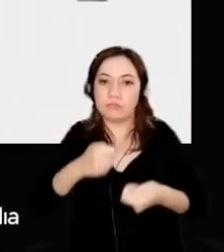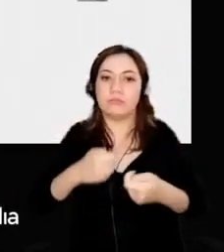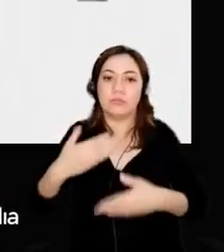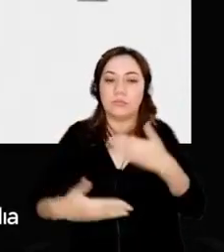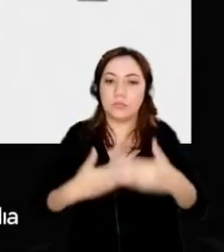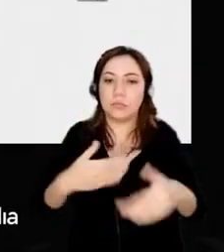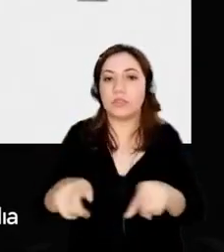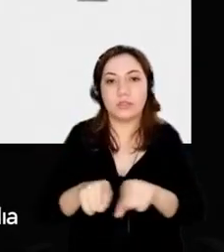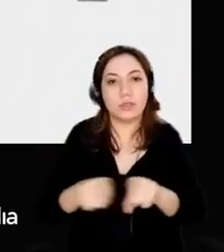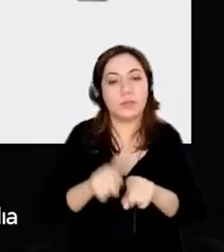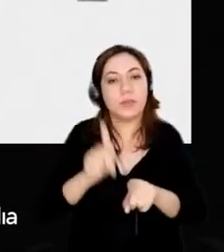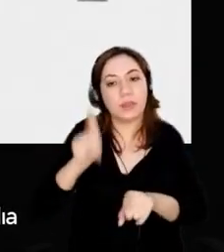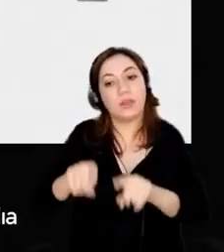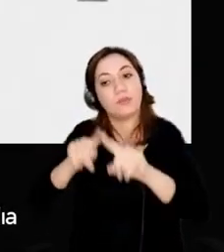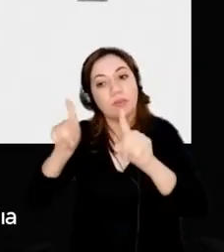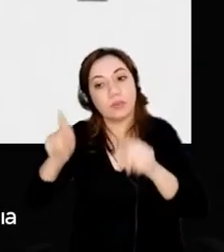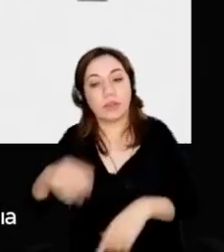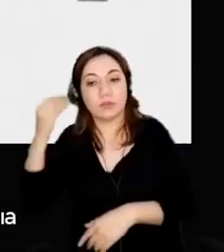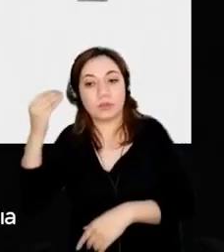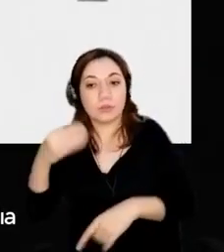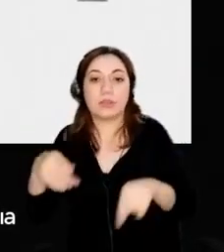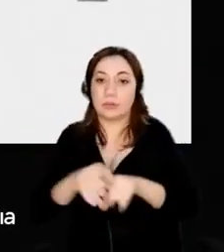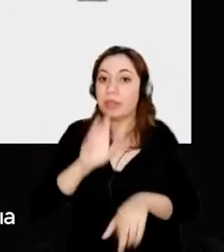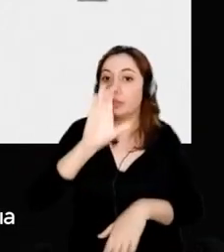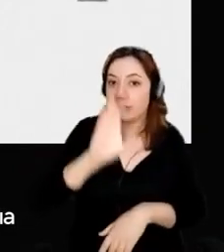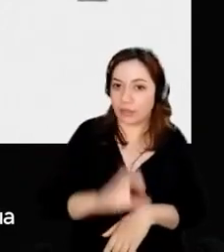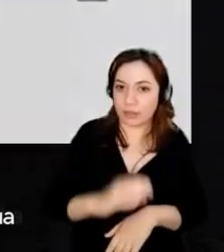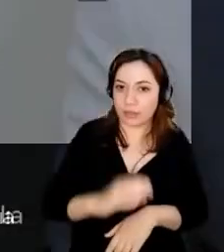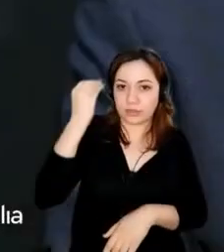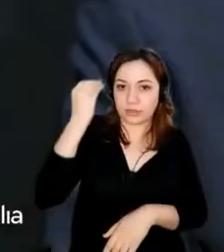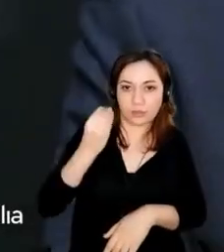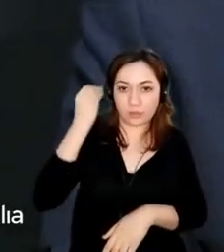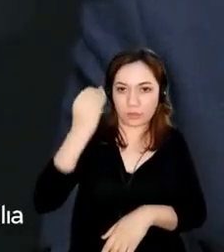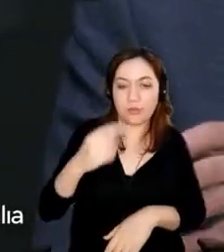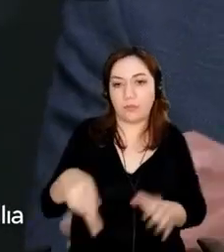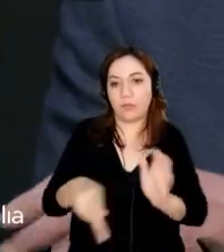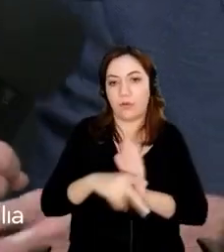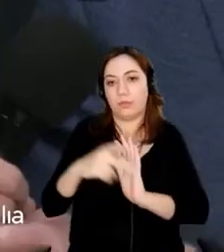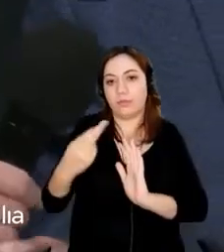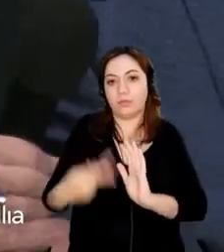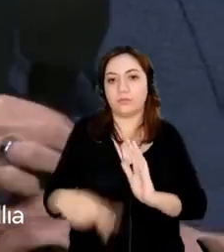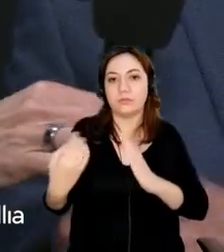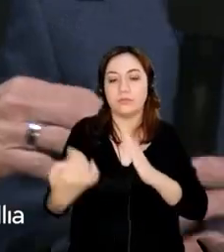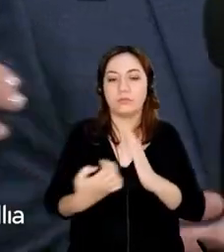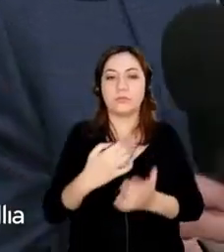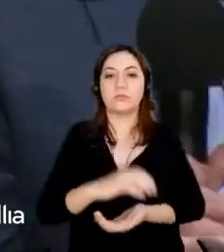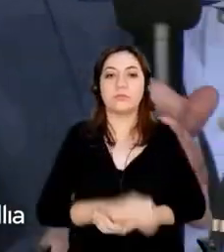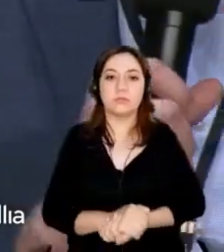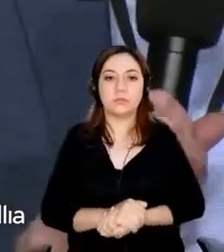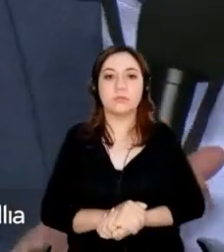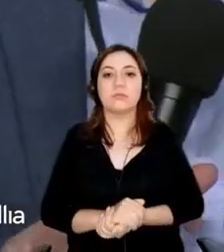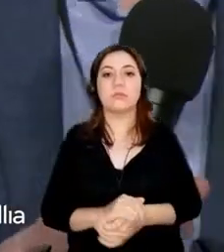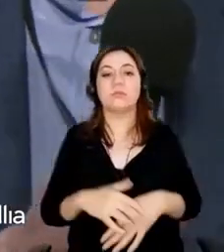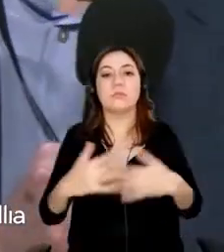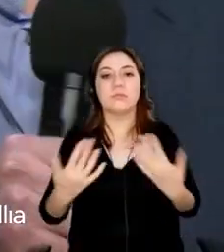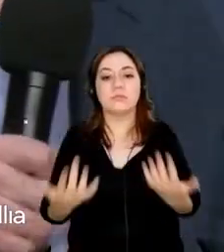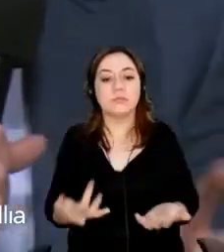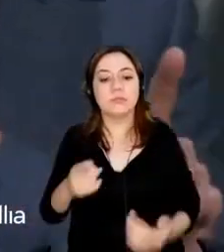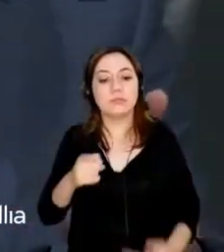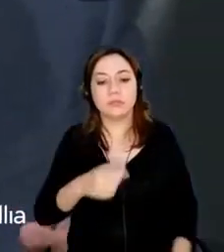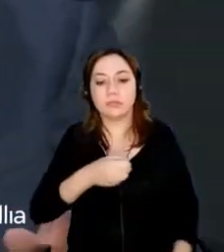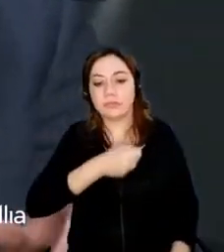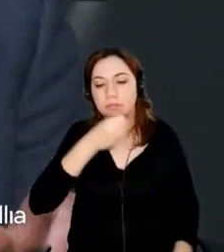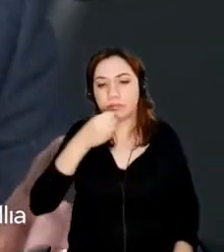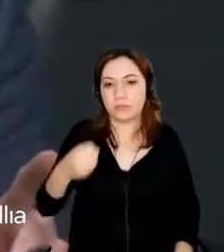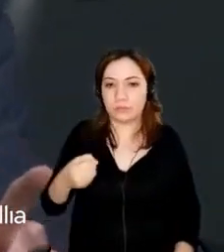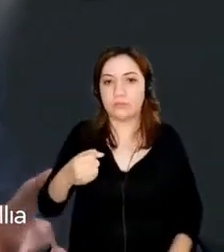as our customer experience, just overall at Southwest. Awesome. Jeff, if you could share a little about yourself. All right, thanks. You know, before